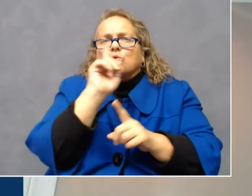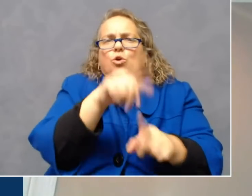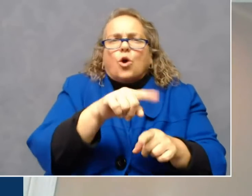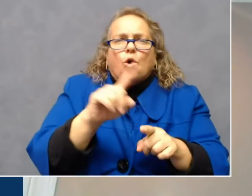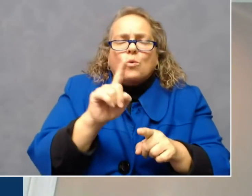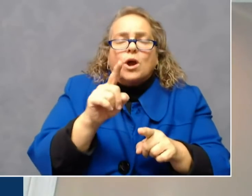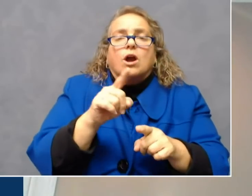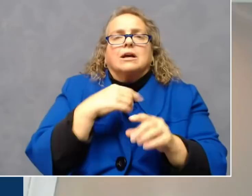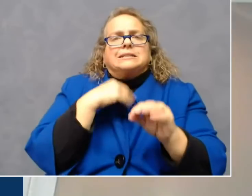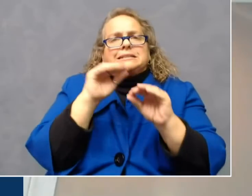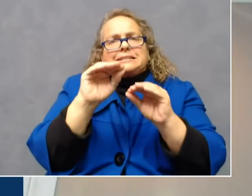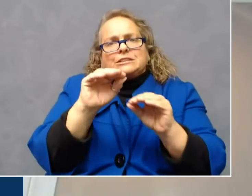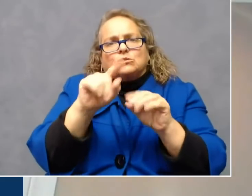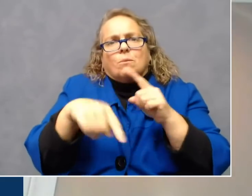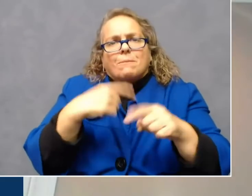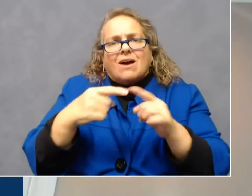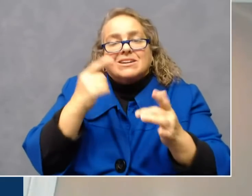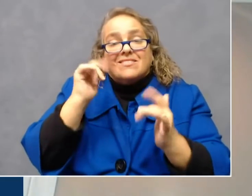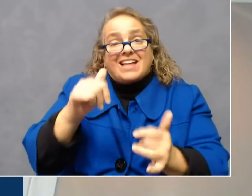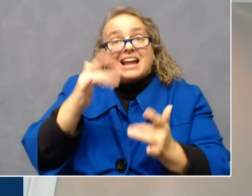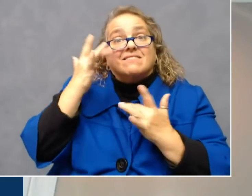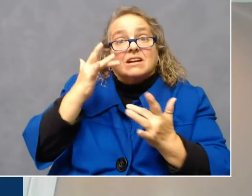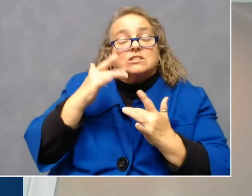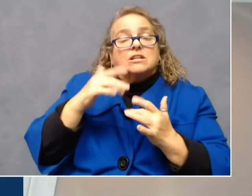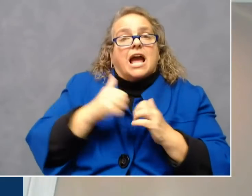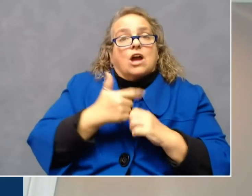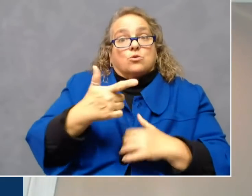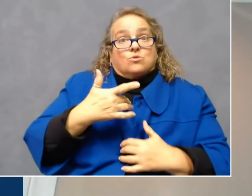inform of future clinical